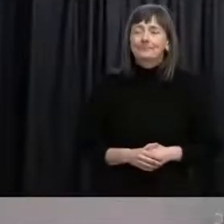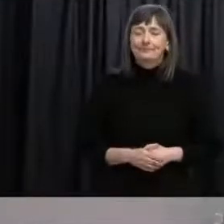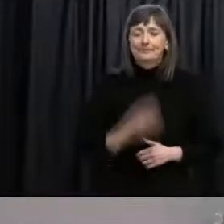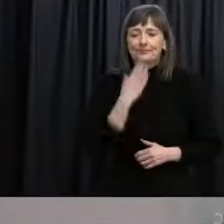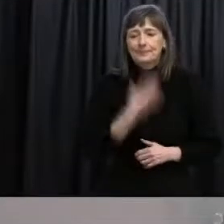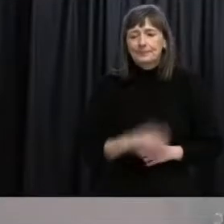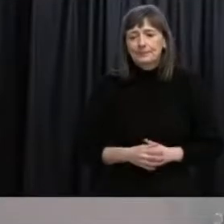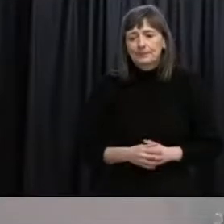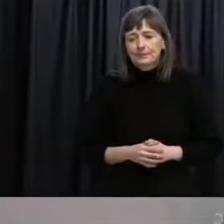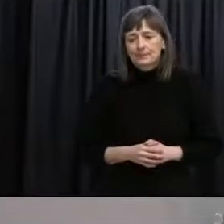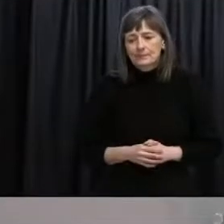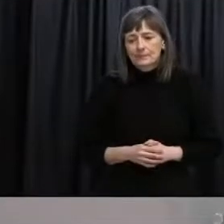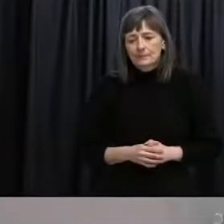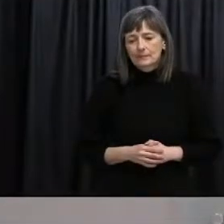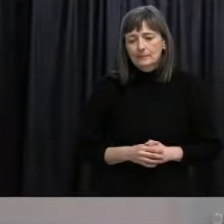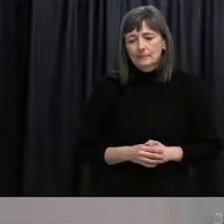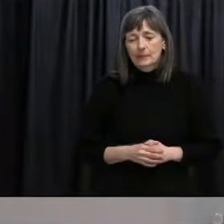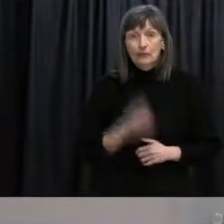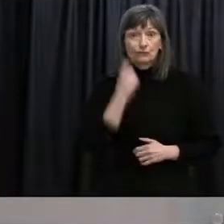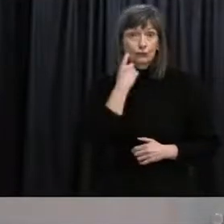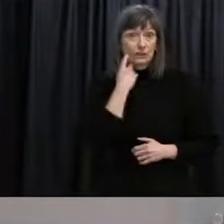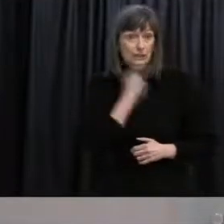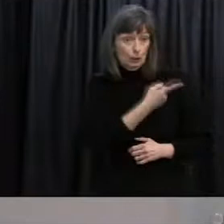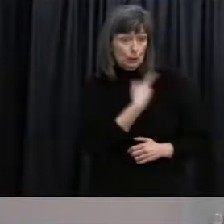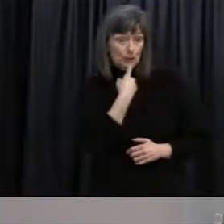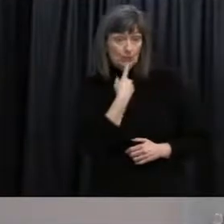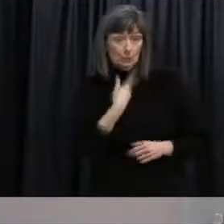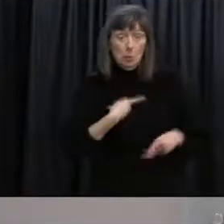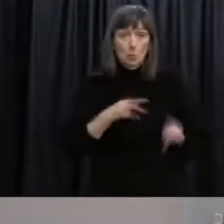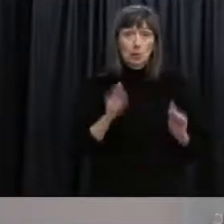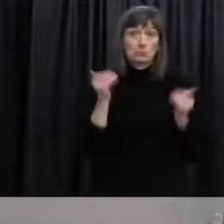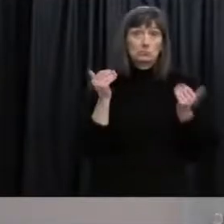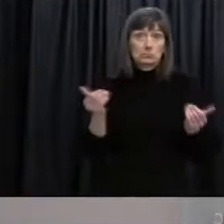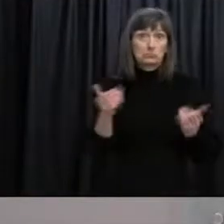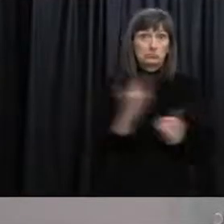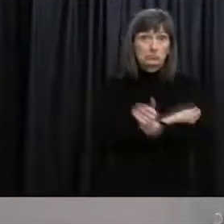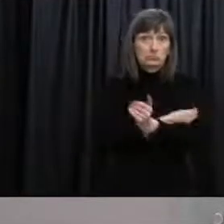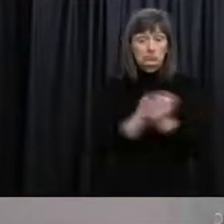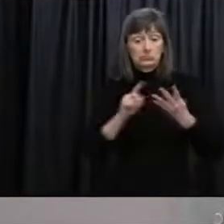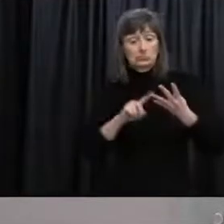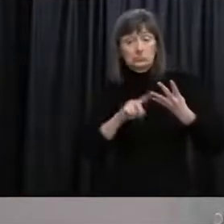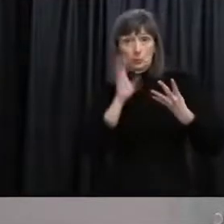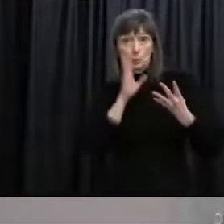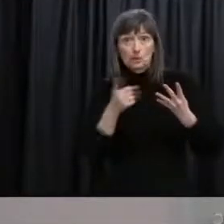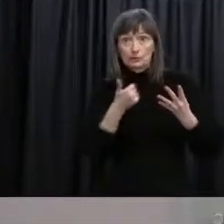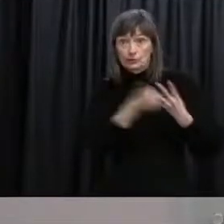Okay, thank you. And then you had said before that you would get the vaccine. Would you still get it? The AstraZeneca vaccine?